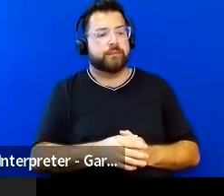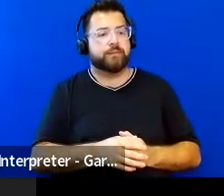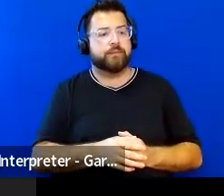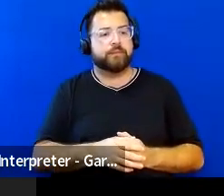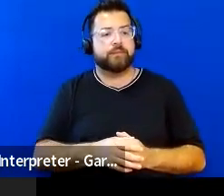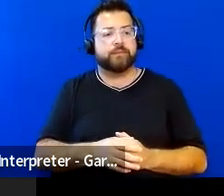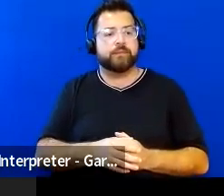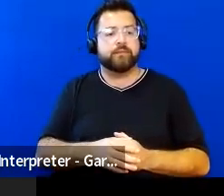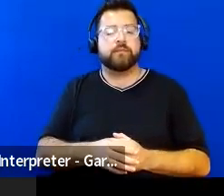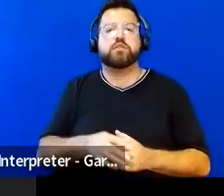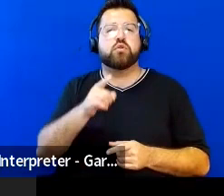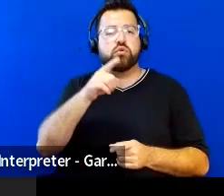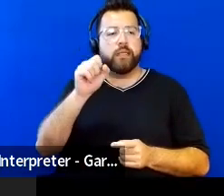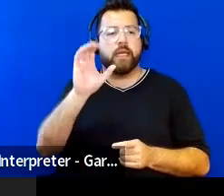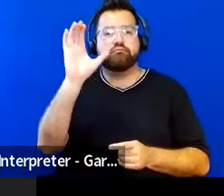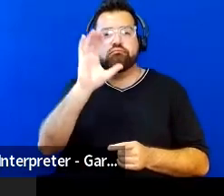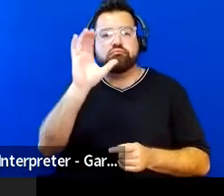So you can browse